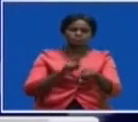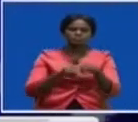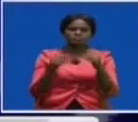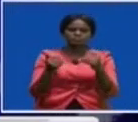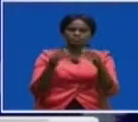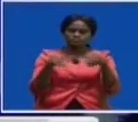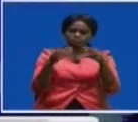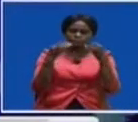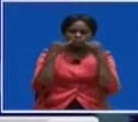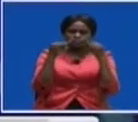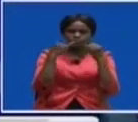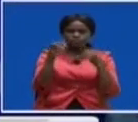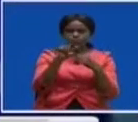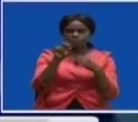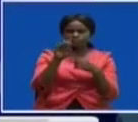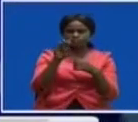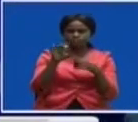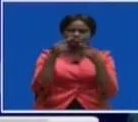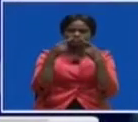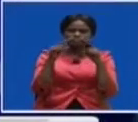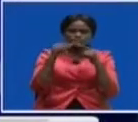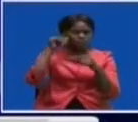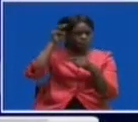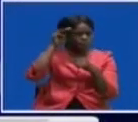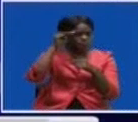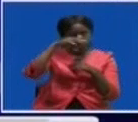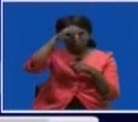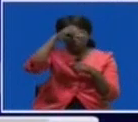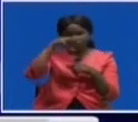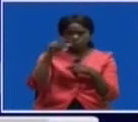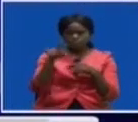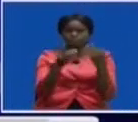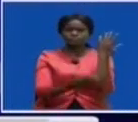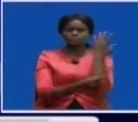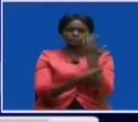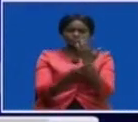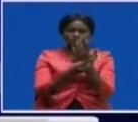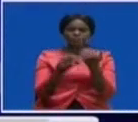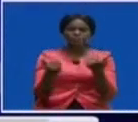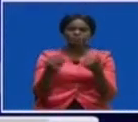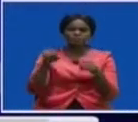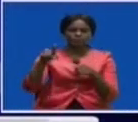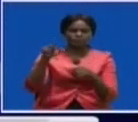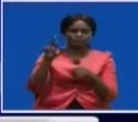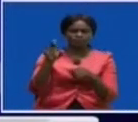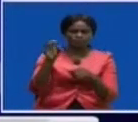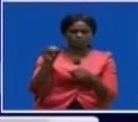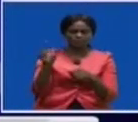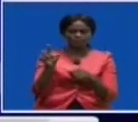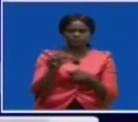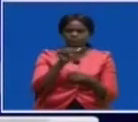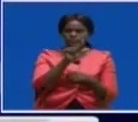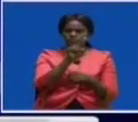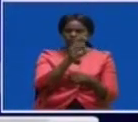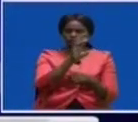is contained in a statement issued to ZNBC News by Ministry of Mines and Minerals Development Public Relations Officer